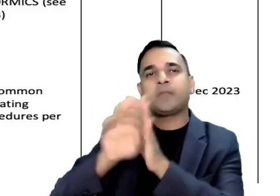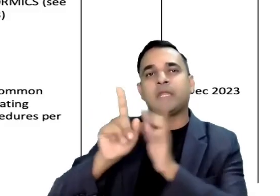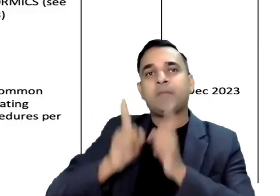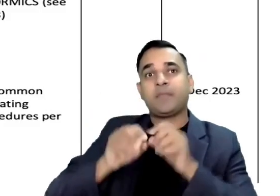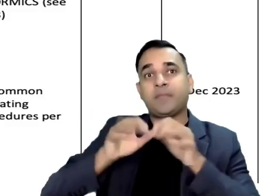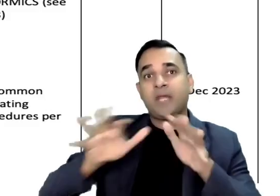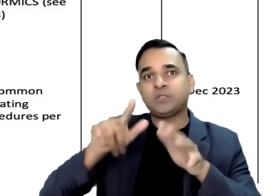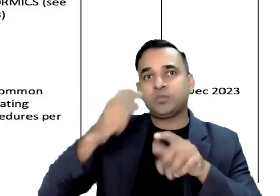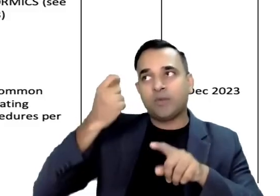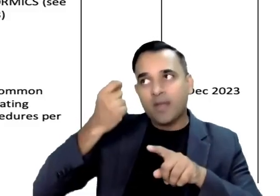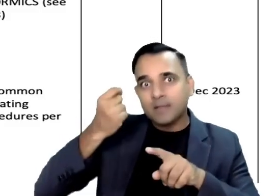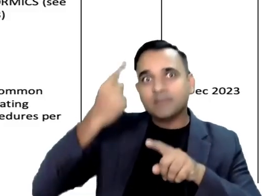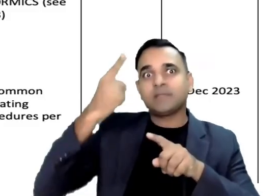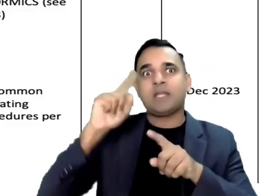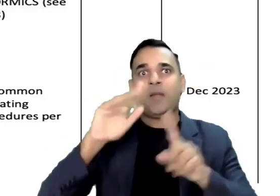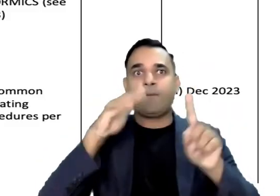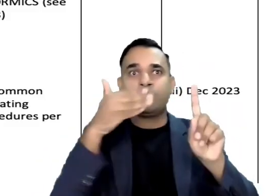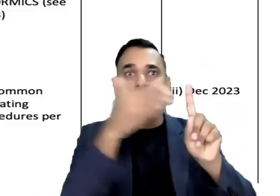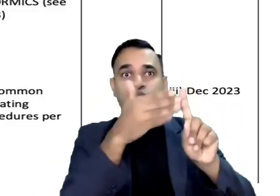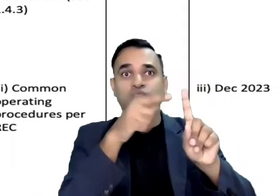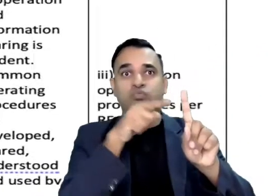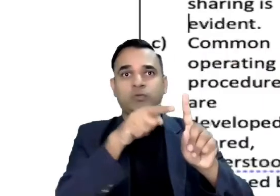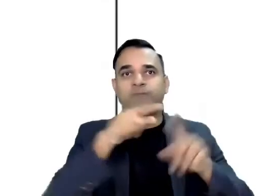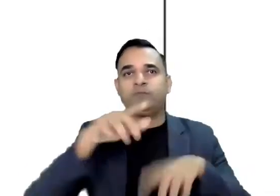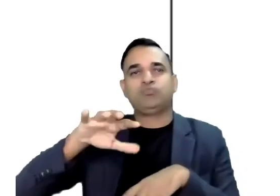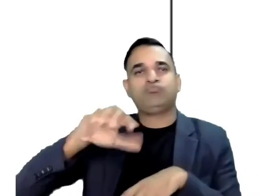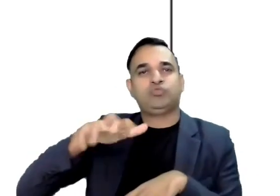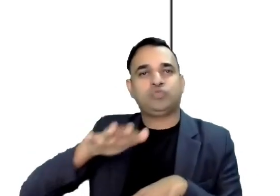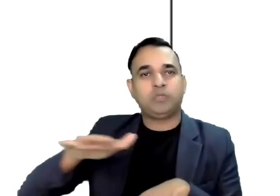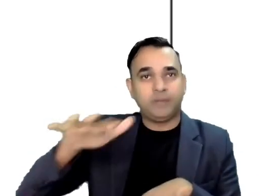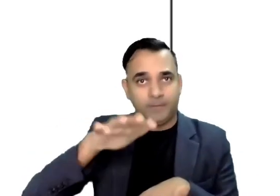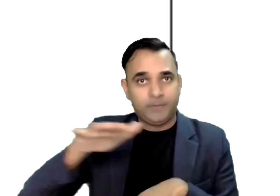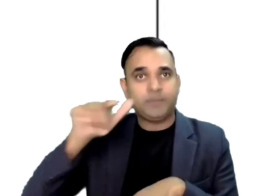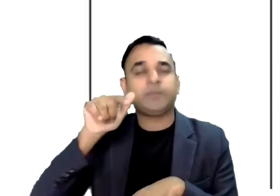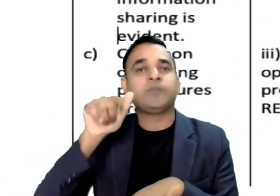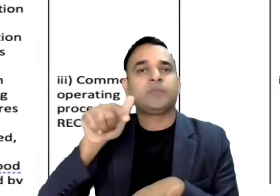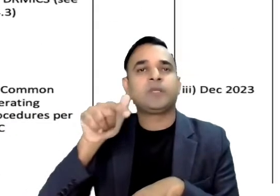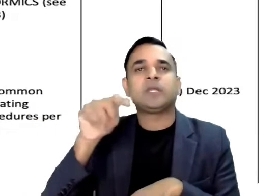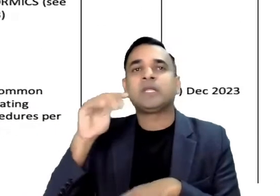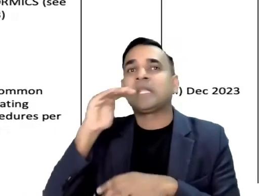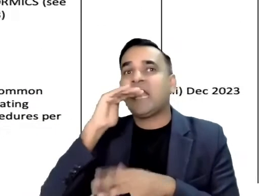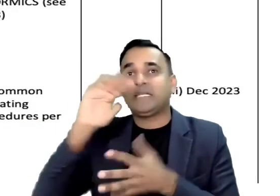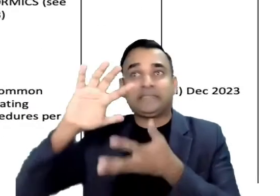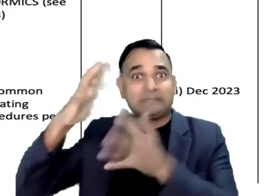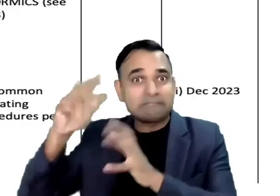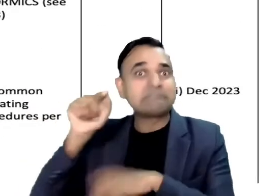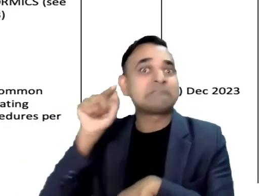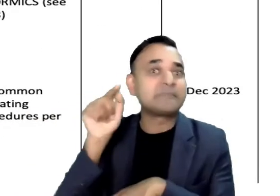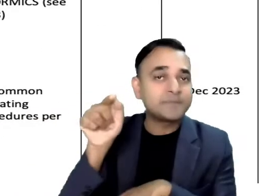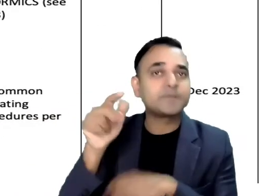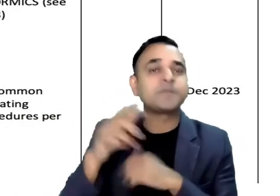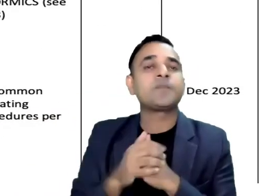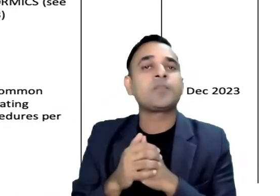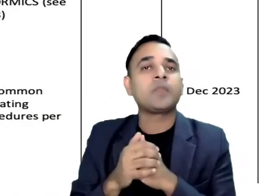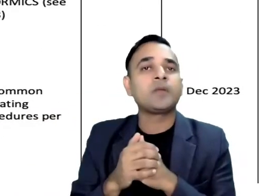risk concerns. And this label is regional and continental. So some of the results we are looking at are